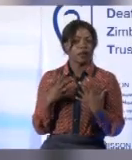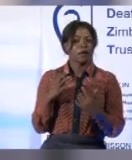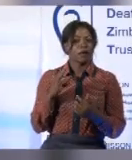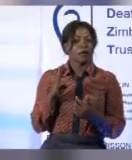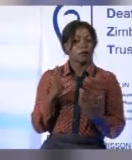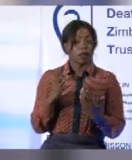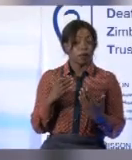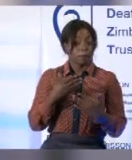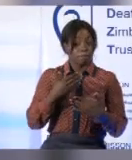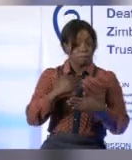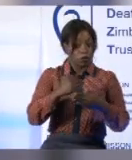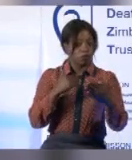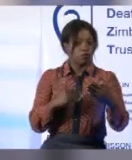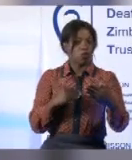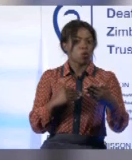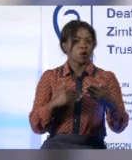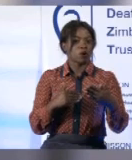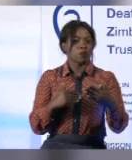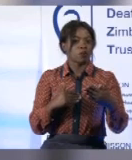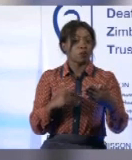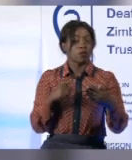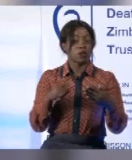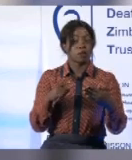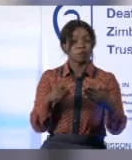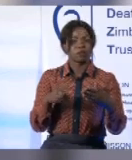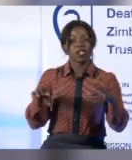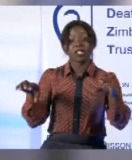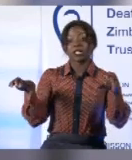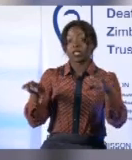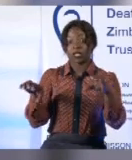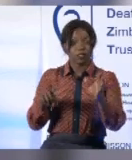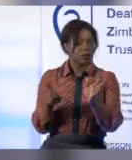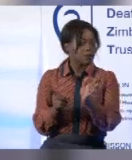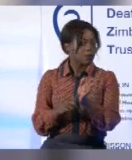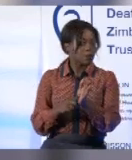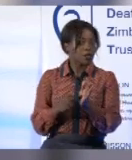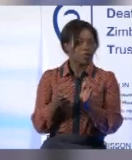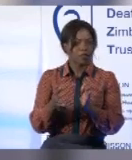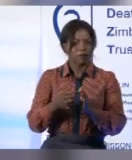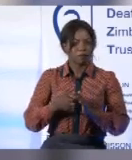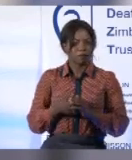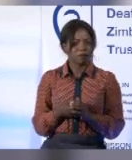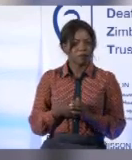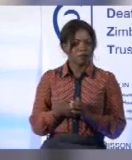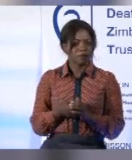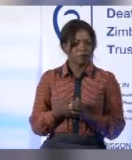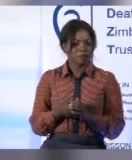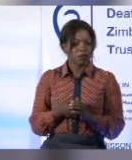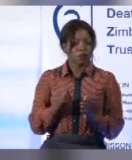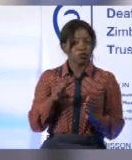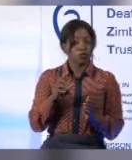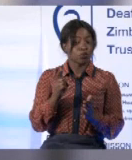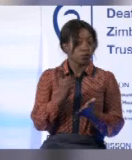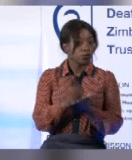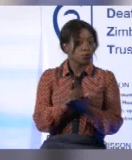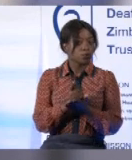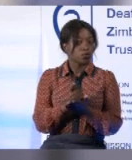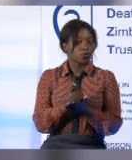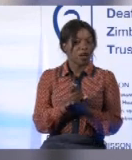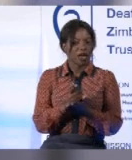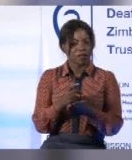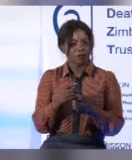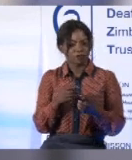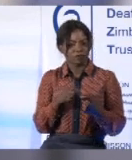as I said before, I work for a sex work as an outreach, you know. So we do have our ways